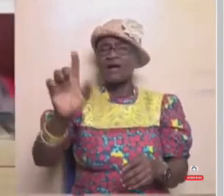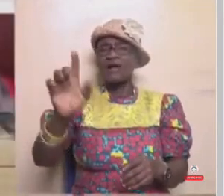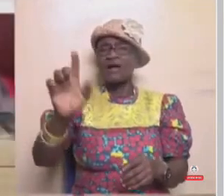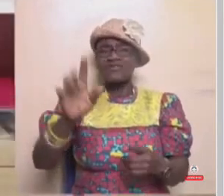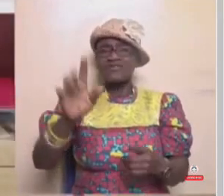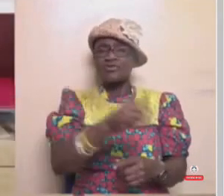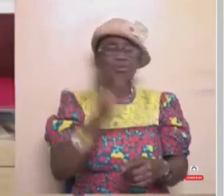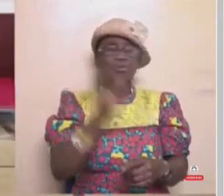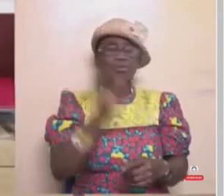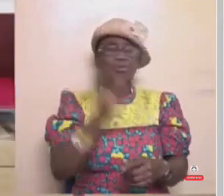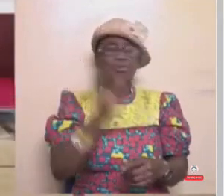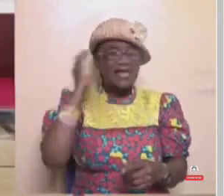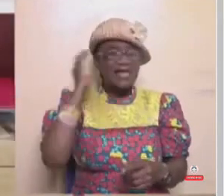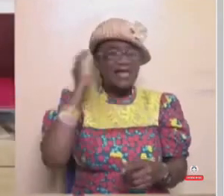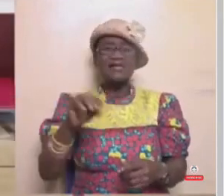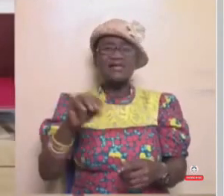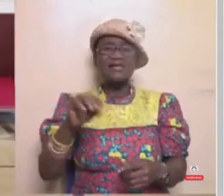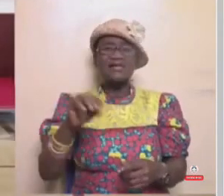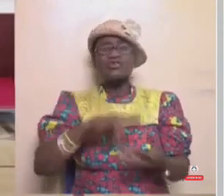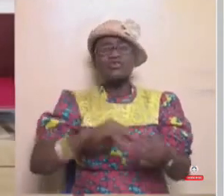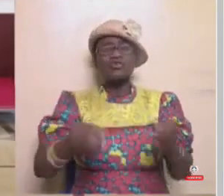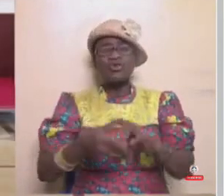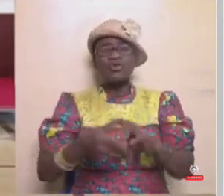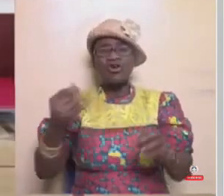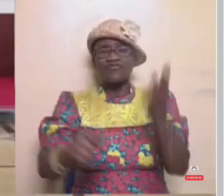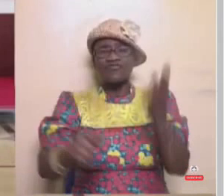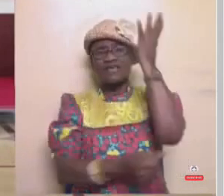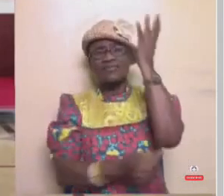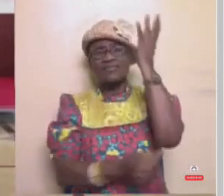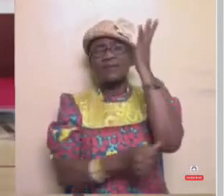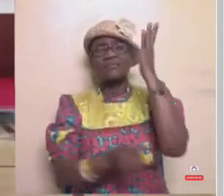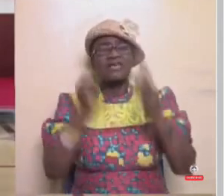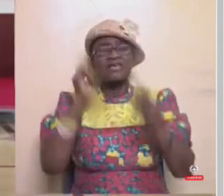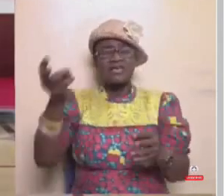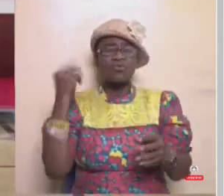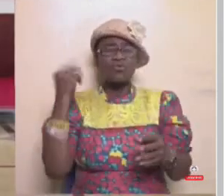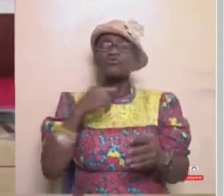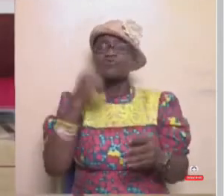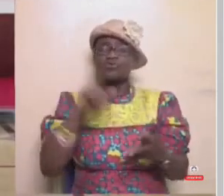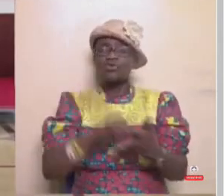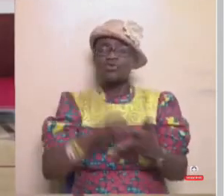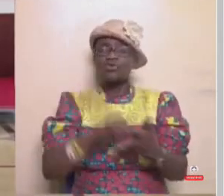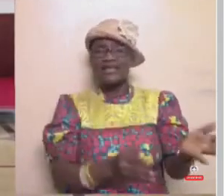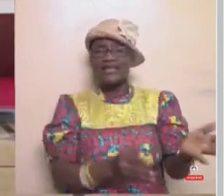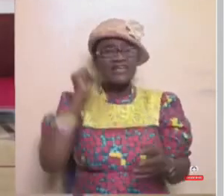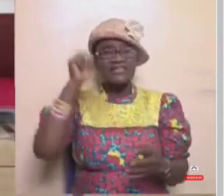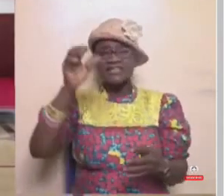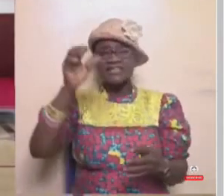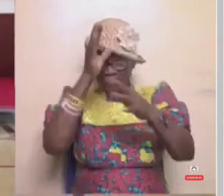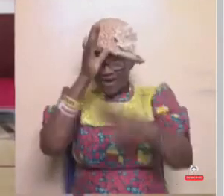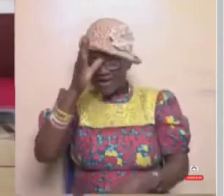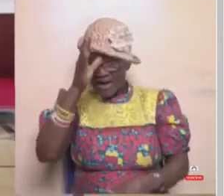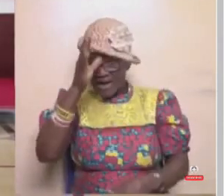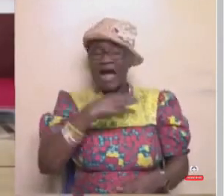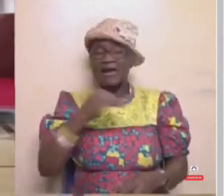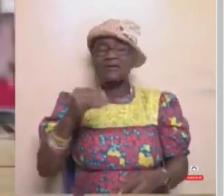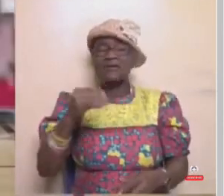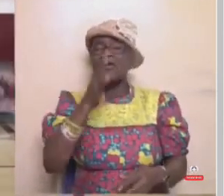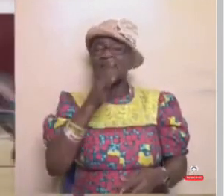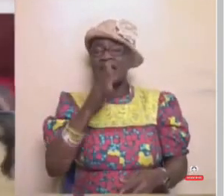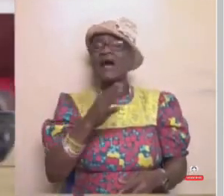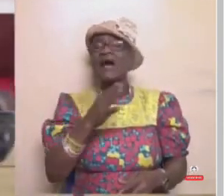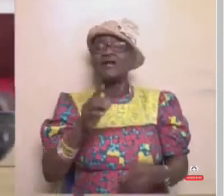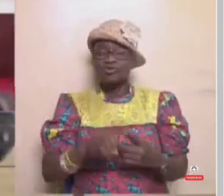you hear the story of Abraham. He was told to leave his father and mother, to leave his city, to leave